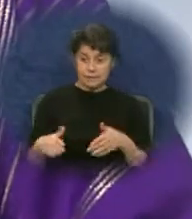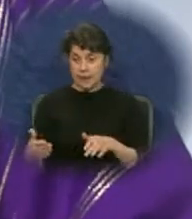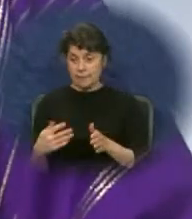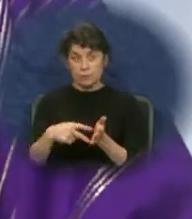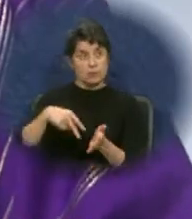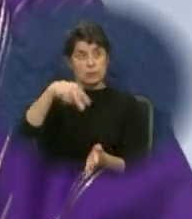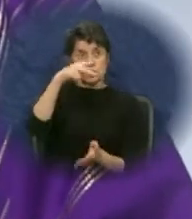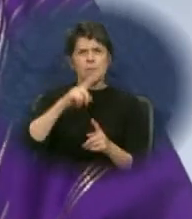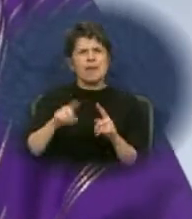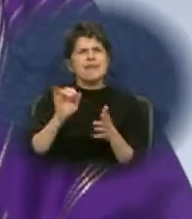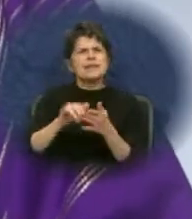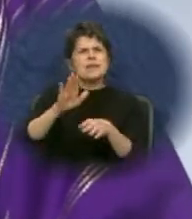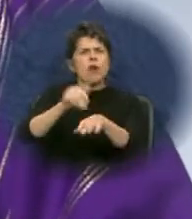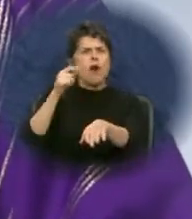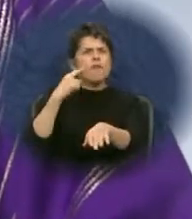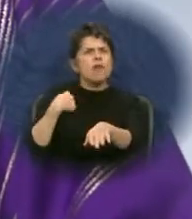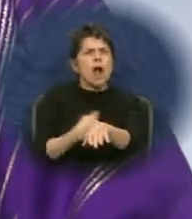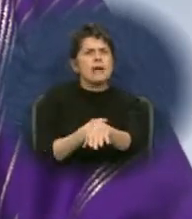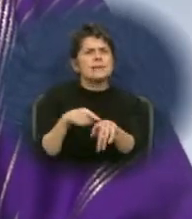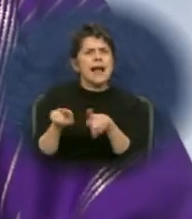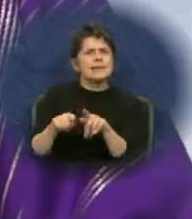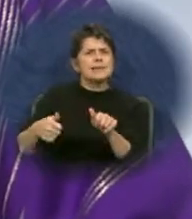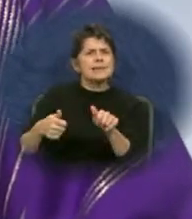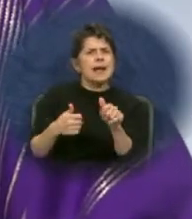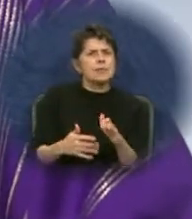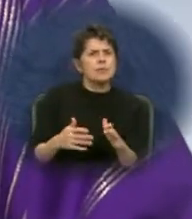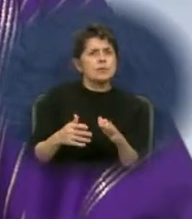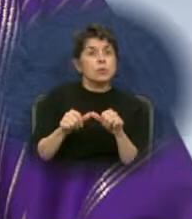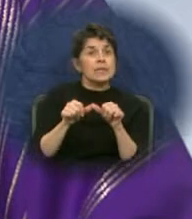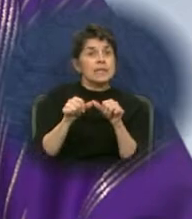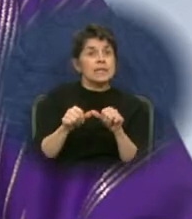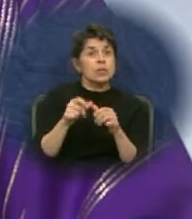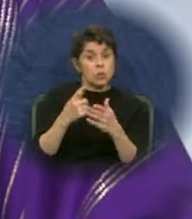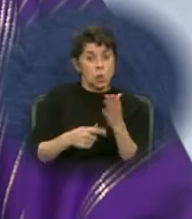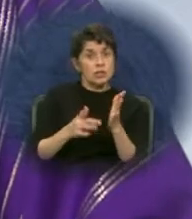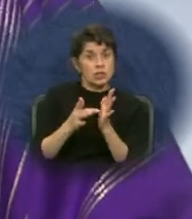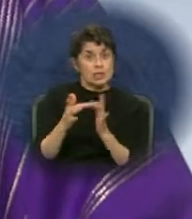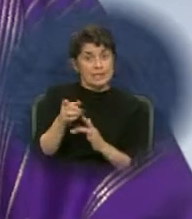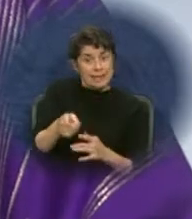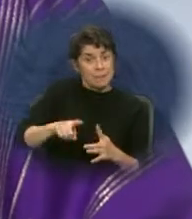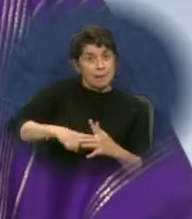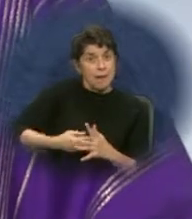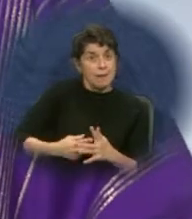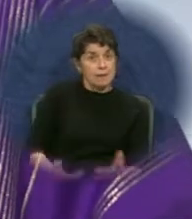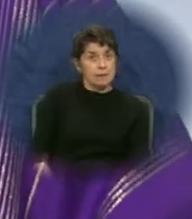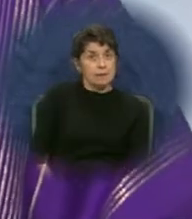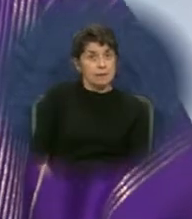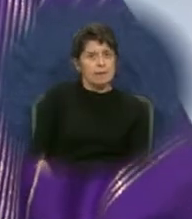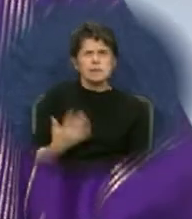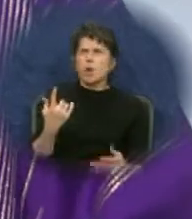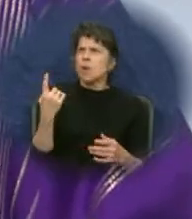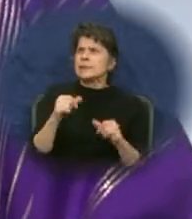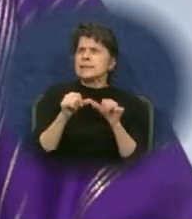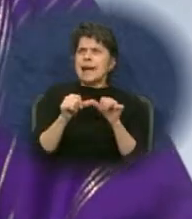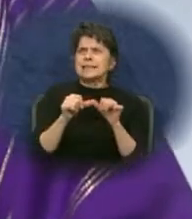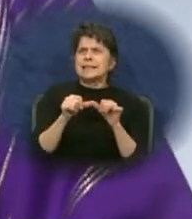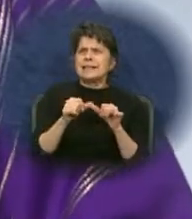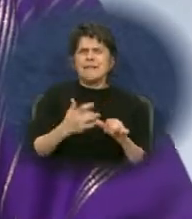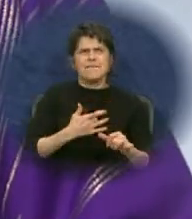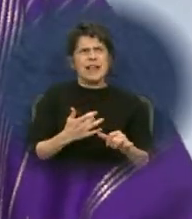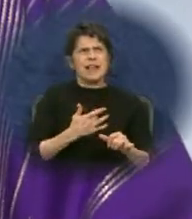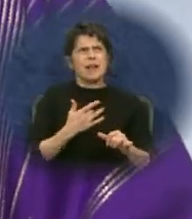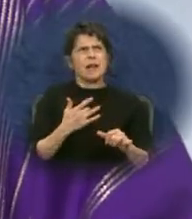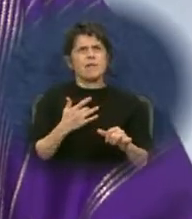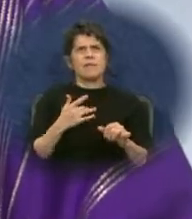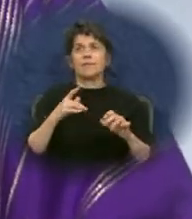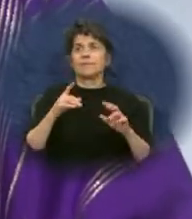all of us as disciples to continue what was begun. And so there's constantly a sense of beginning as we